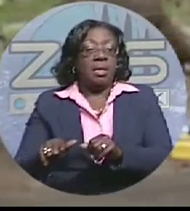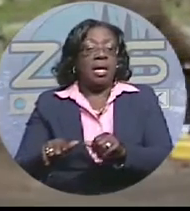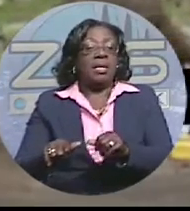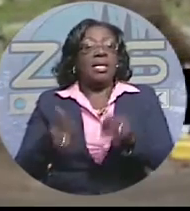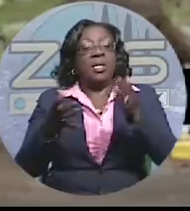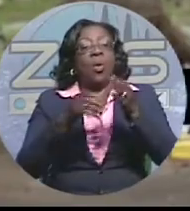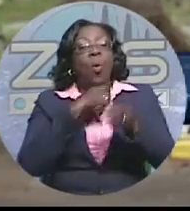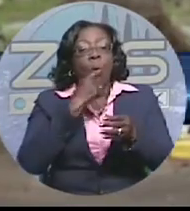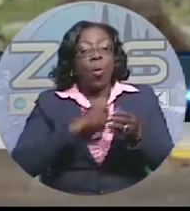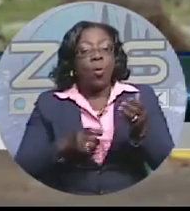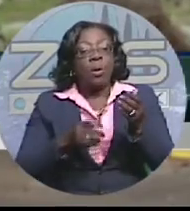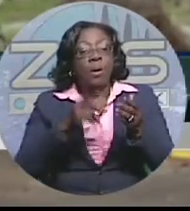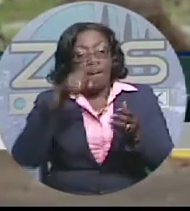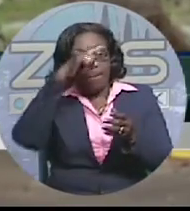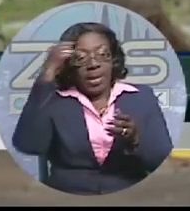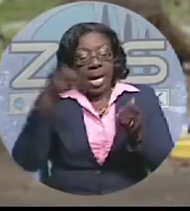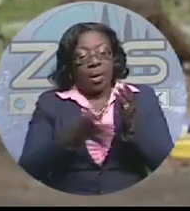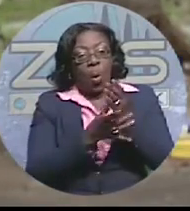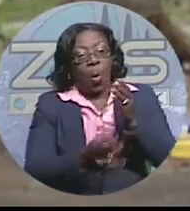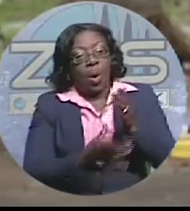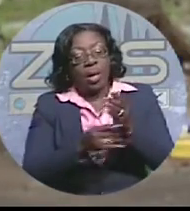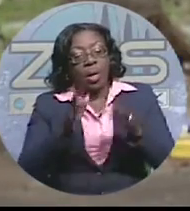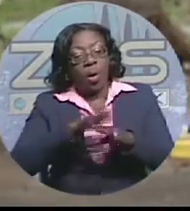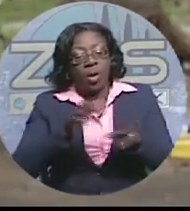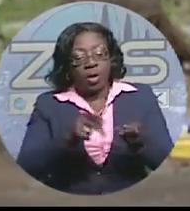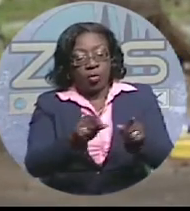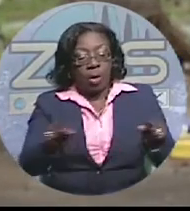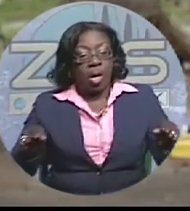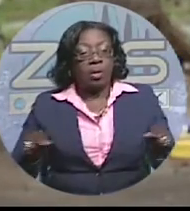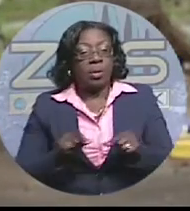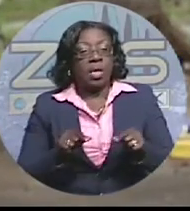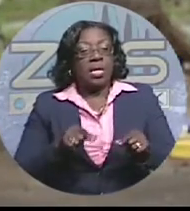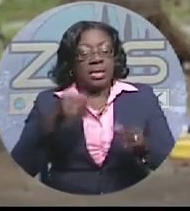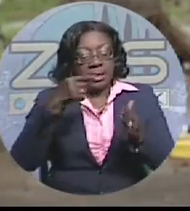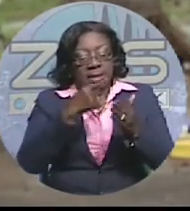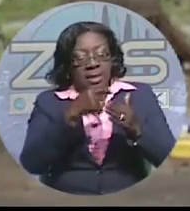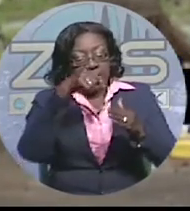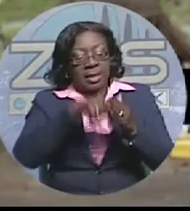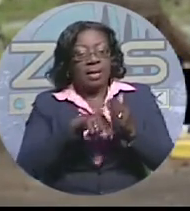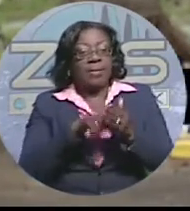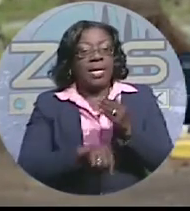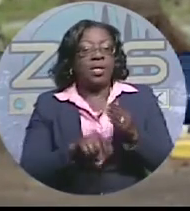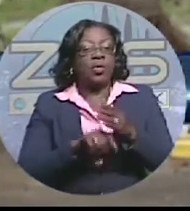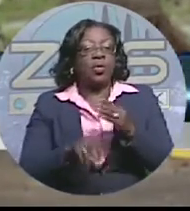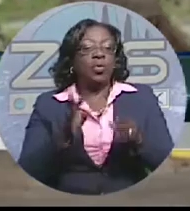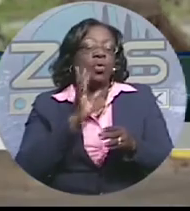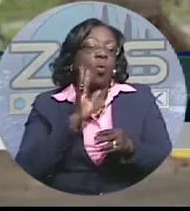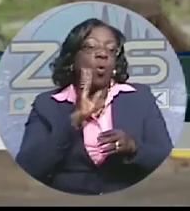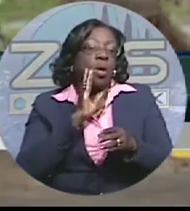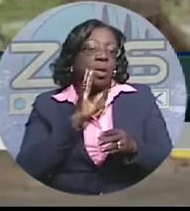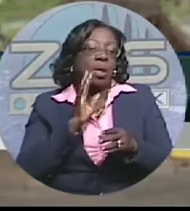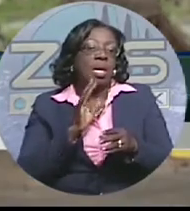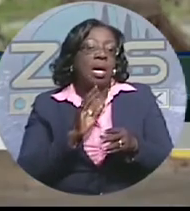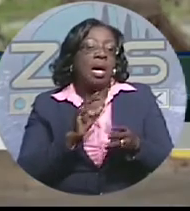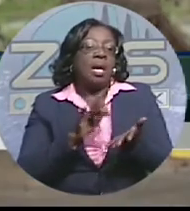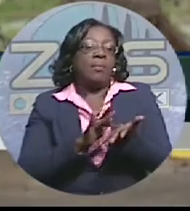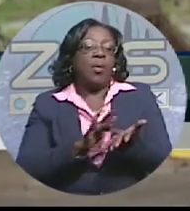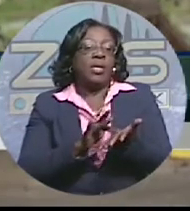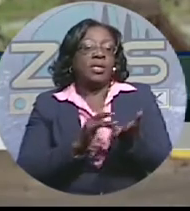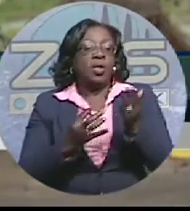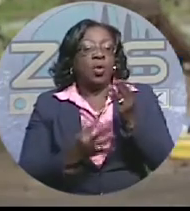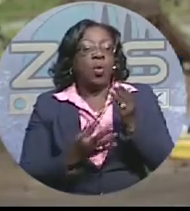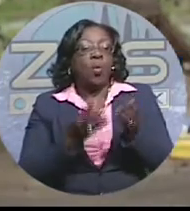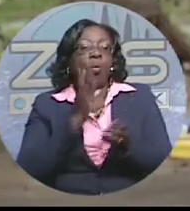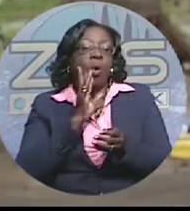the ground that's seeping into the water table to cause contamination to the